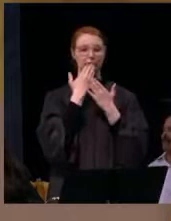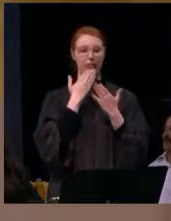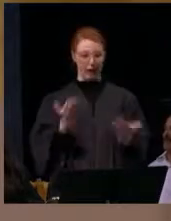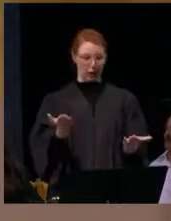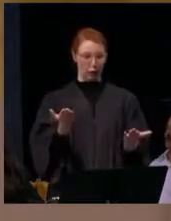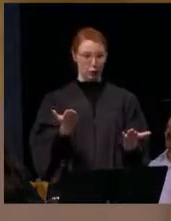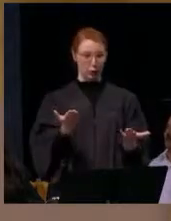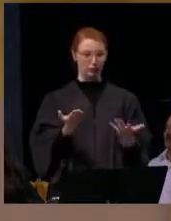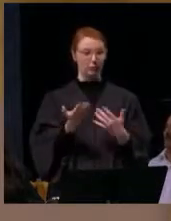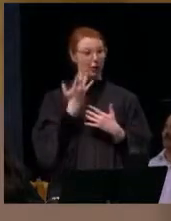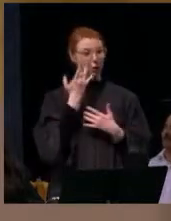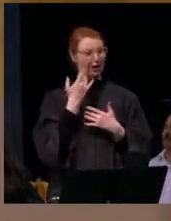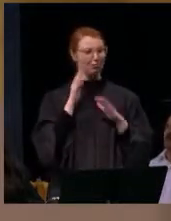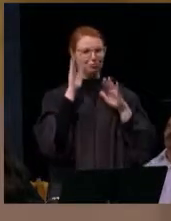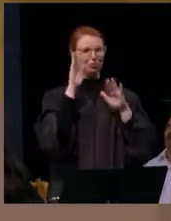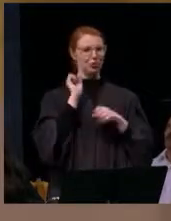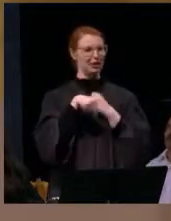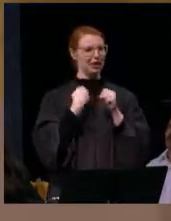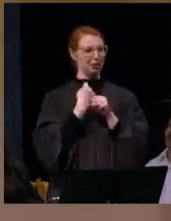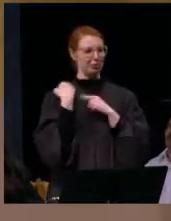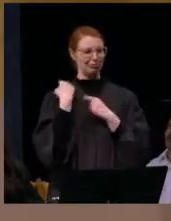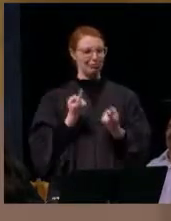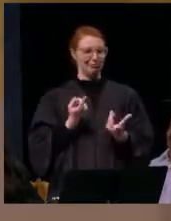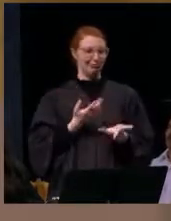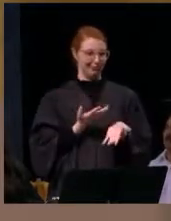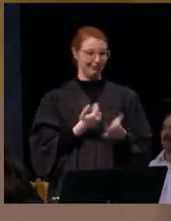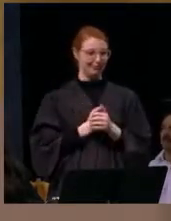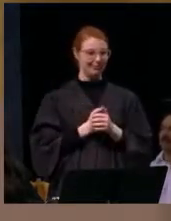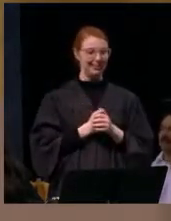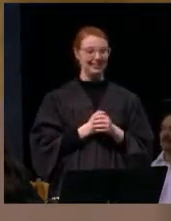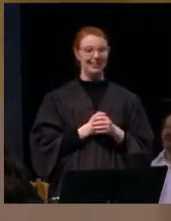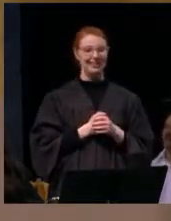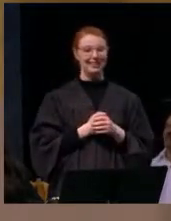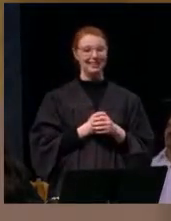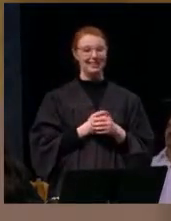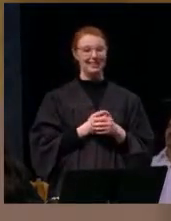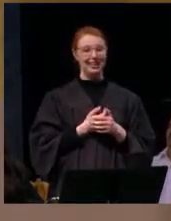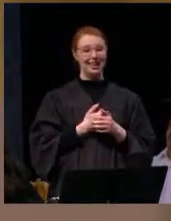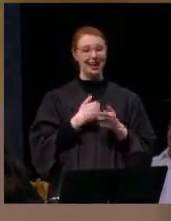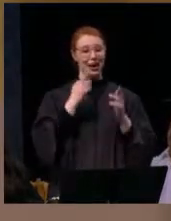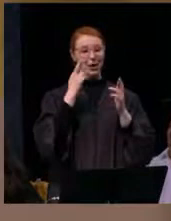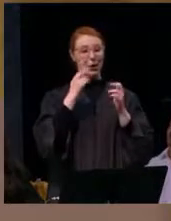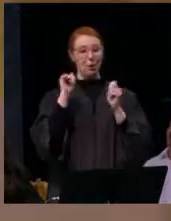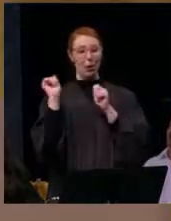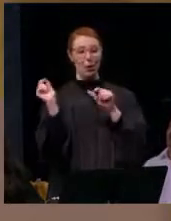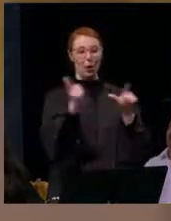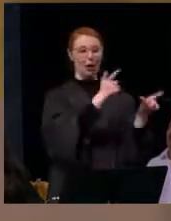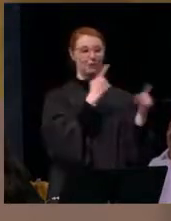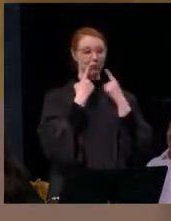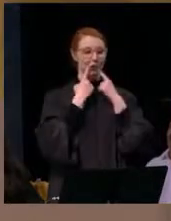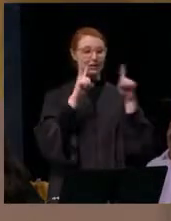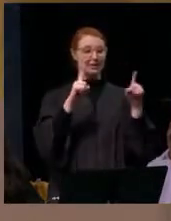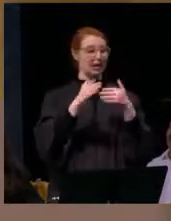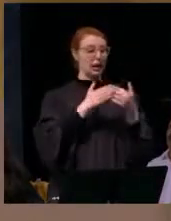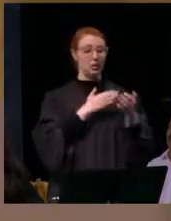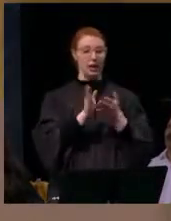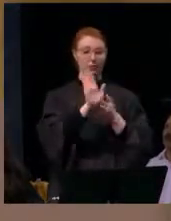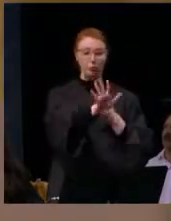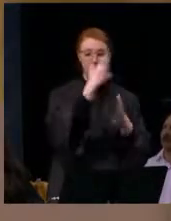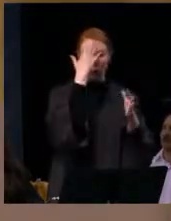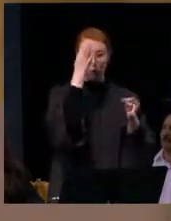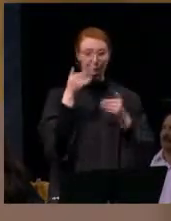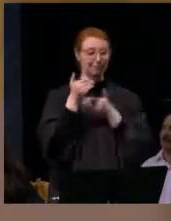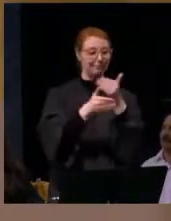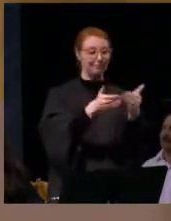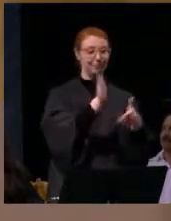you for another great year at Davies High School. I wish each and every one of you the very best in whatever your next step in that